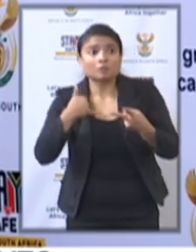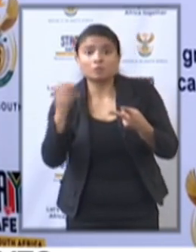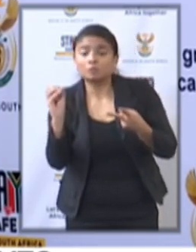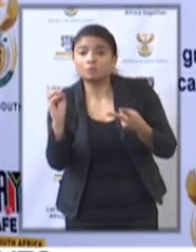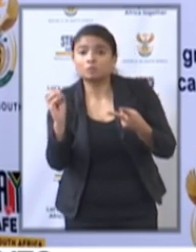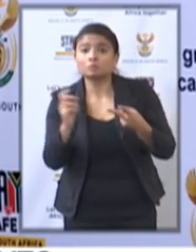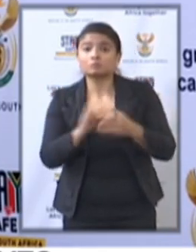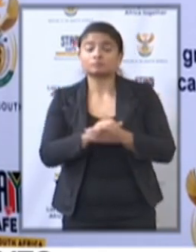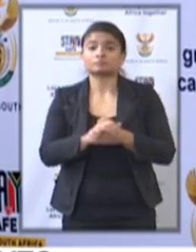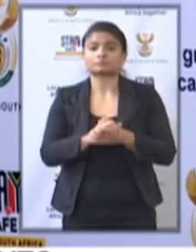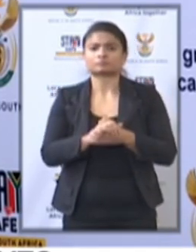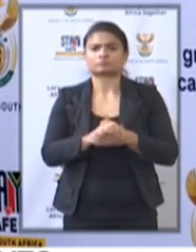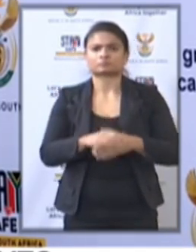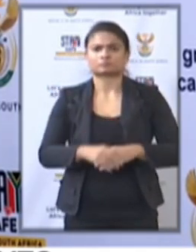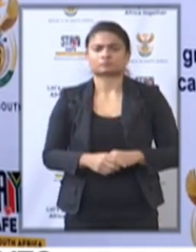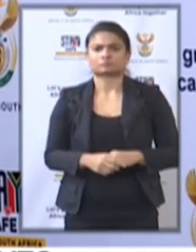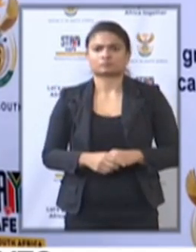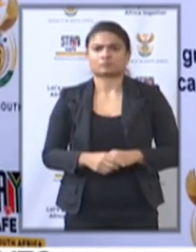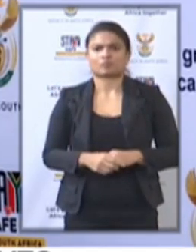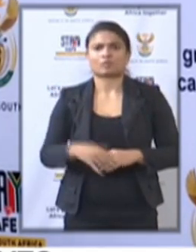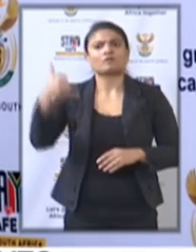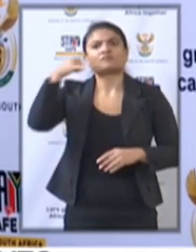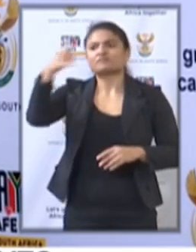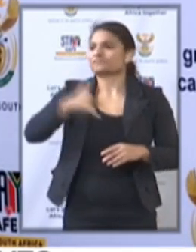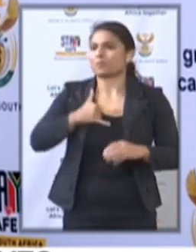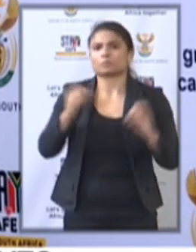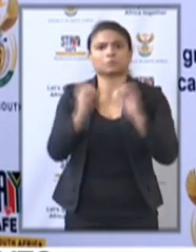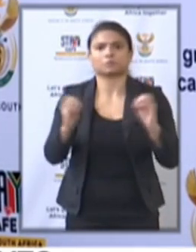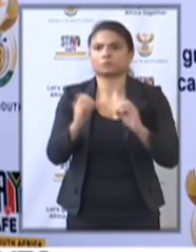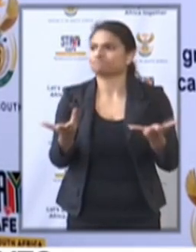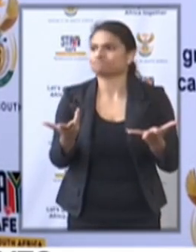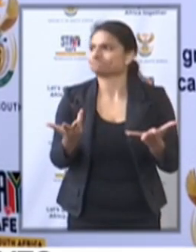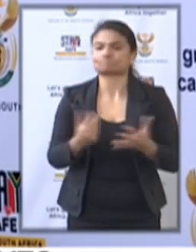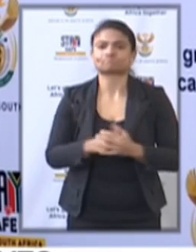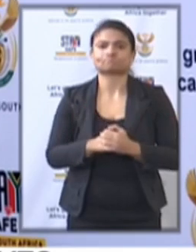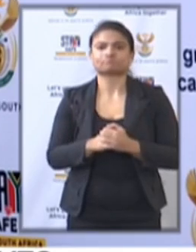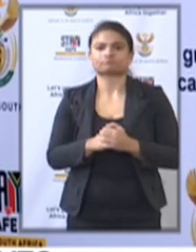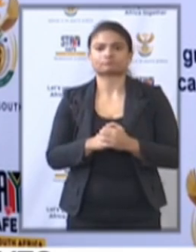the calls, still no questions, Chairperson. Thank you. Thank you.